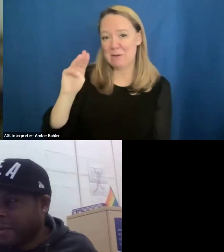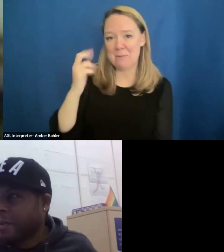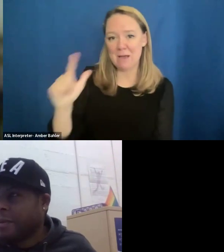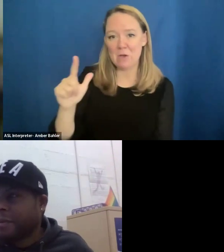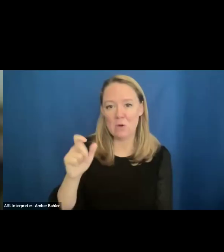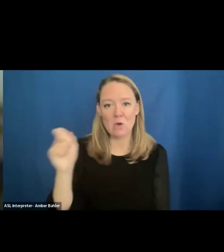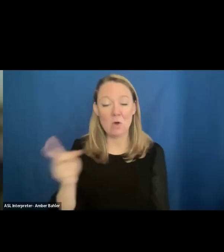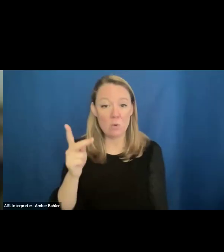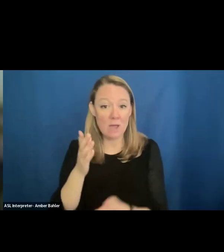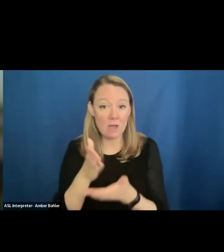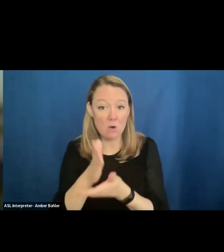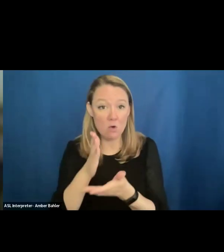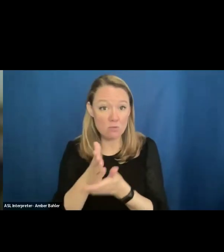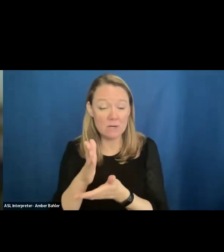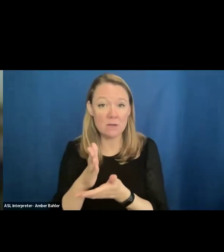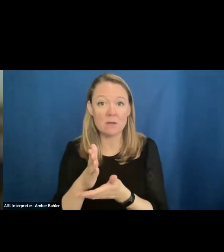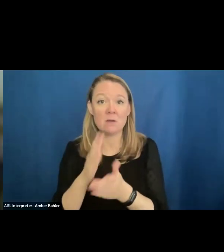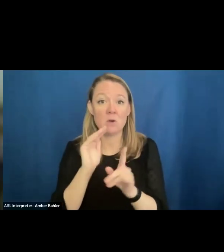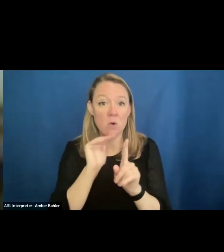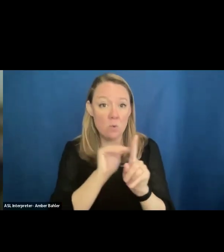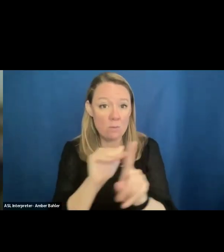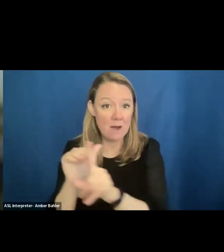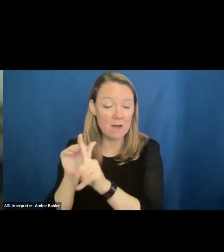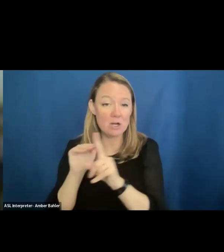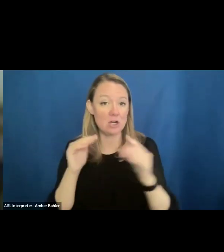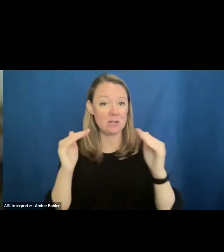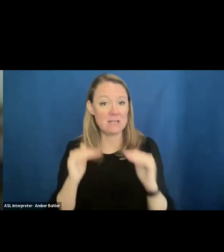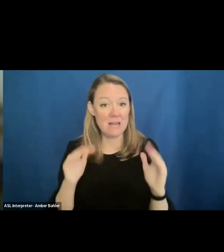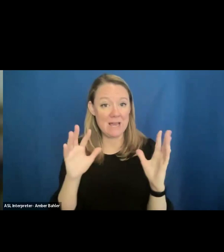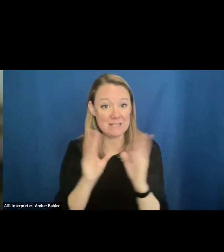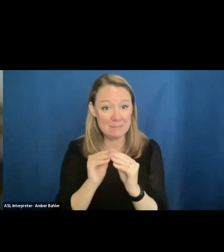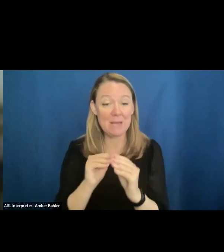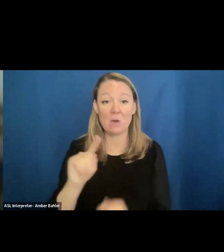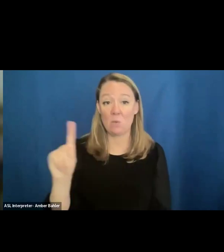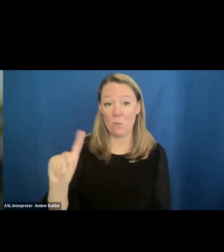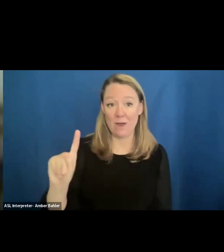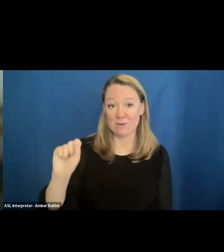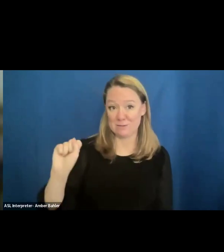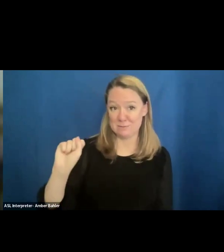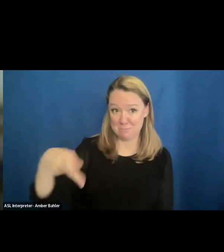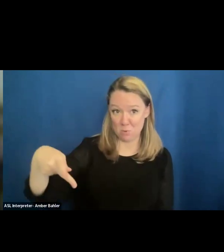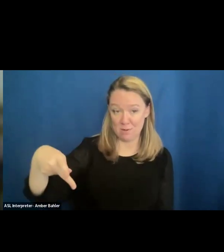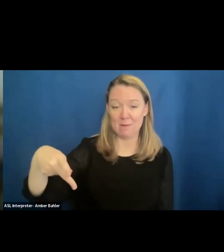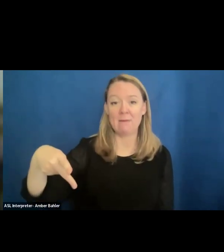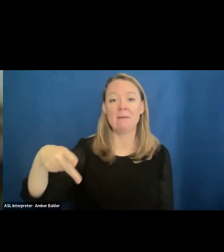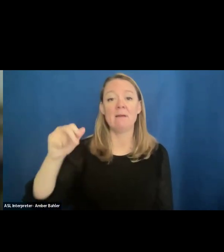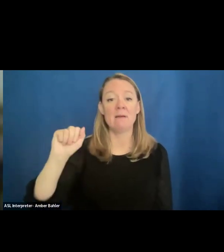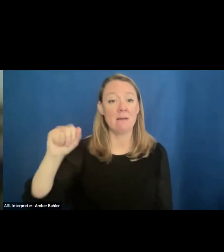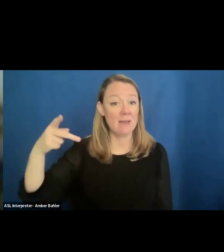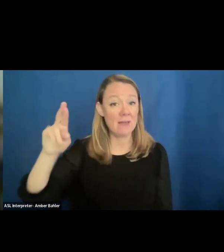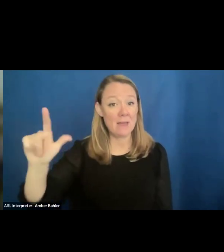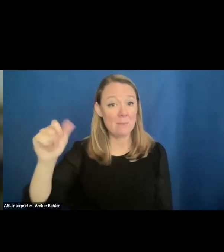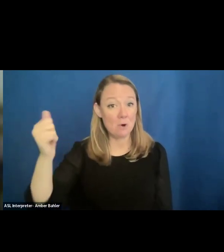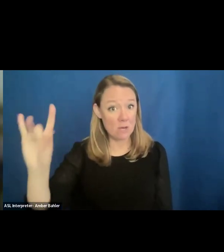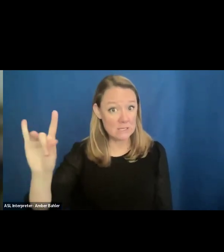everyone. So just a reminder, our next meeting is in Spokane, April 18th. Do I have that right?